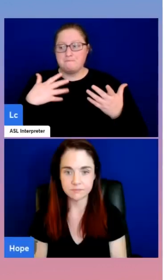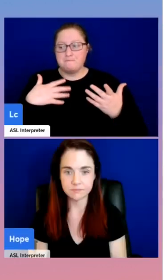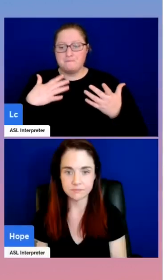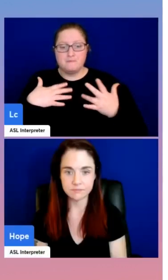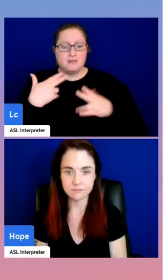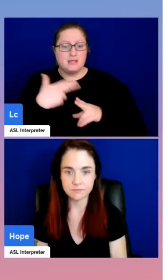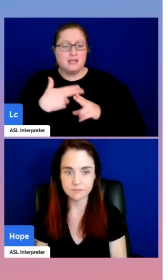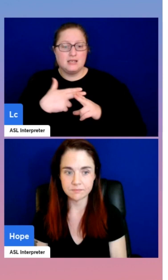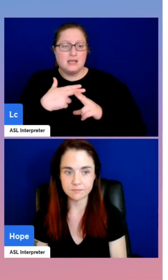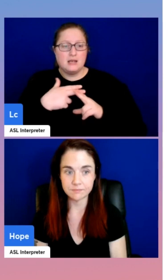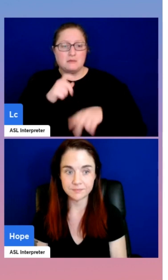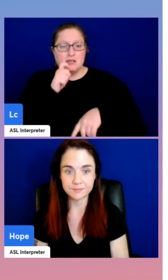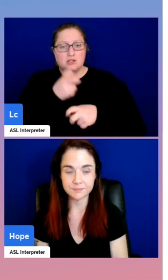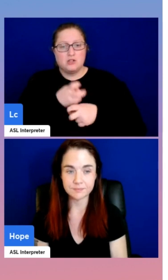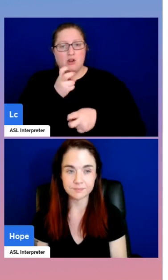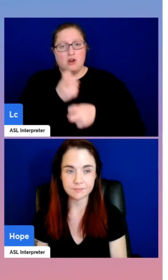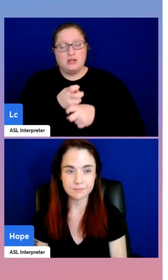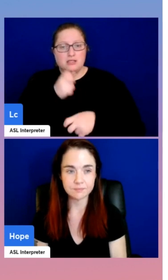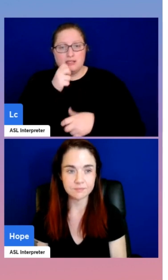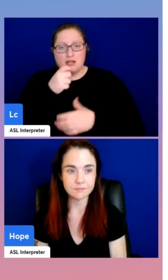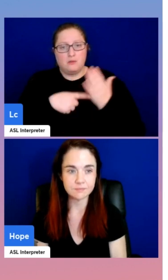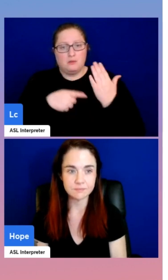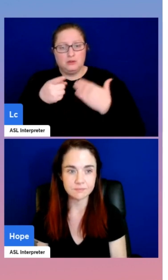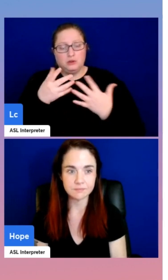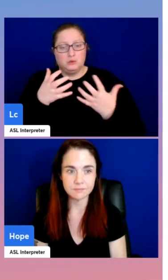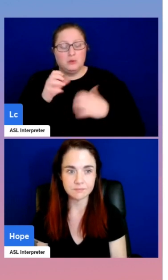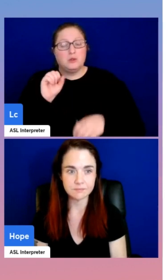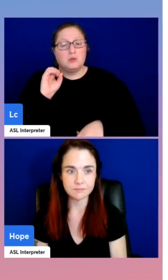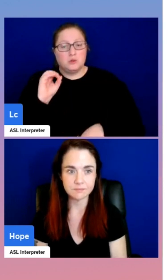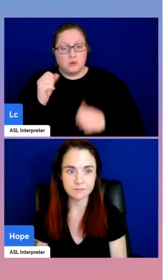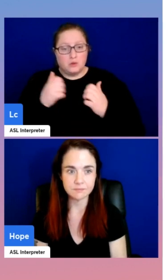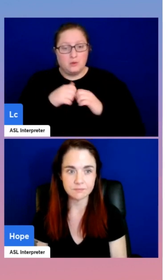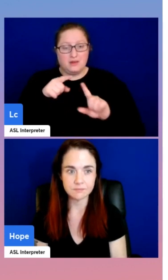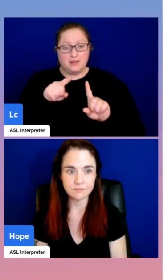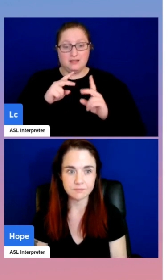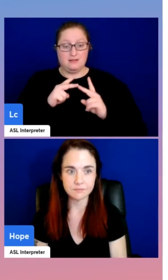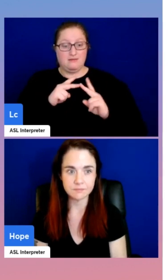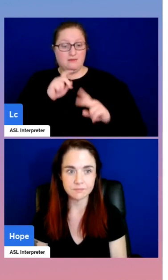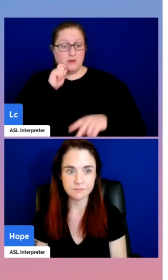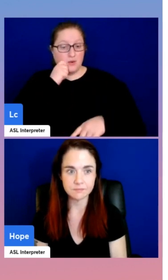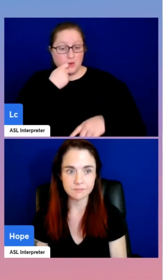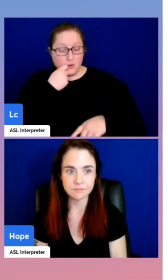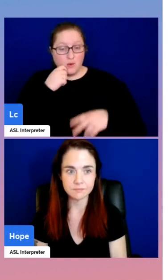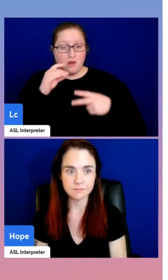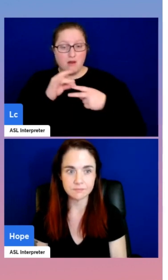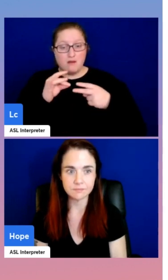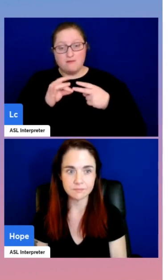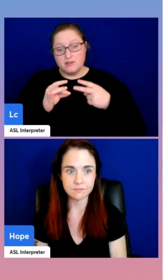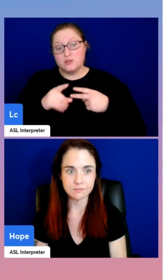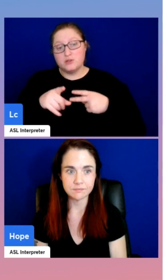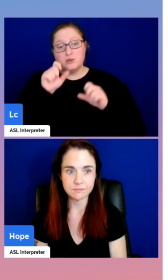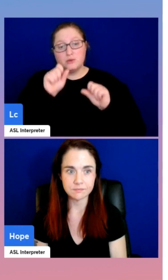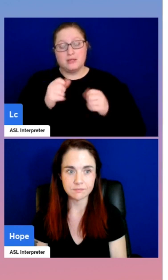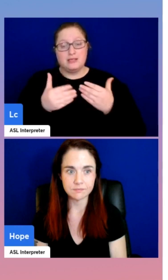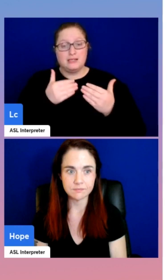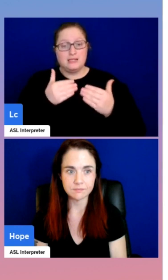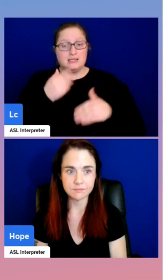not hardened, which is not what you want, right? So with this very cool feature, you can easily see